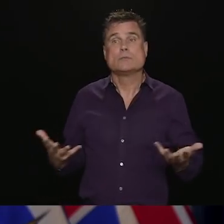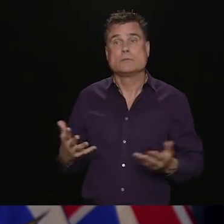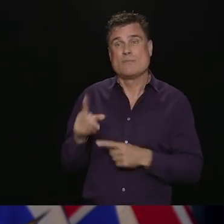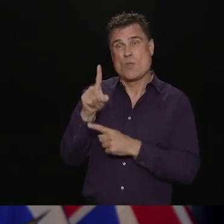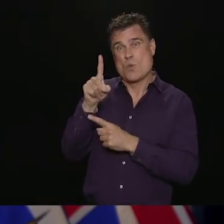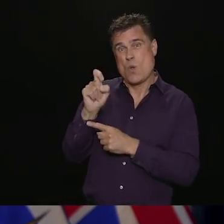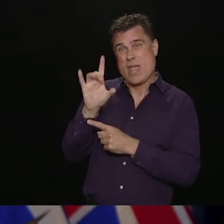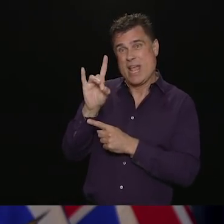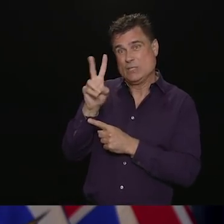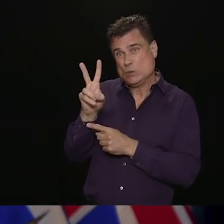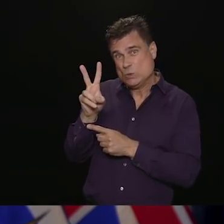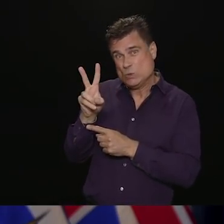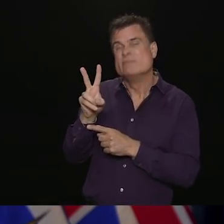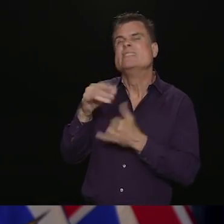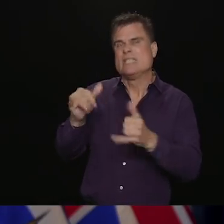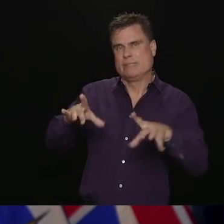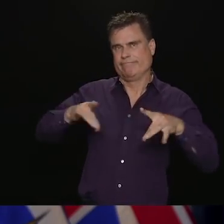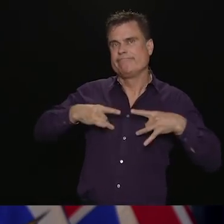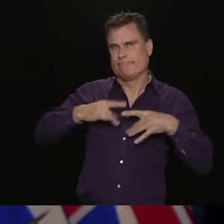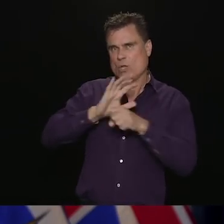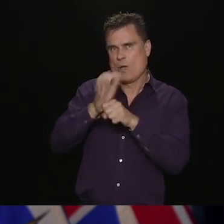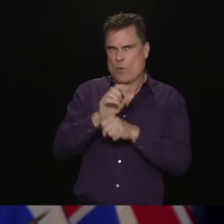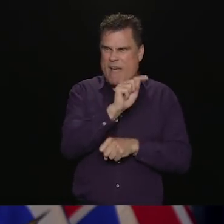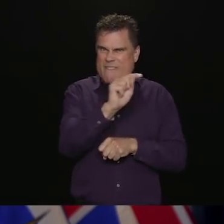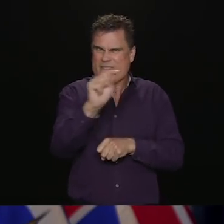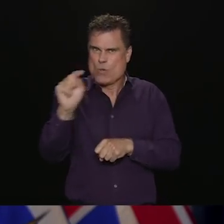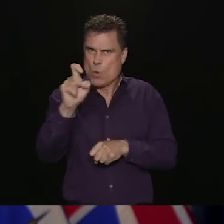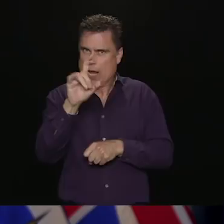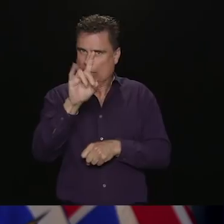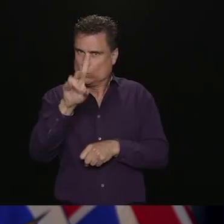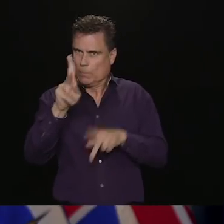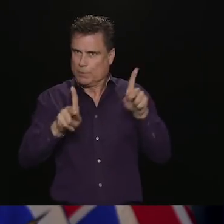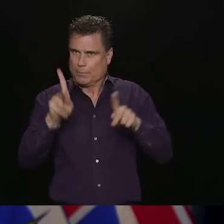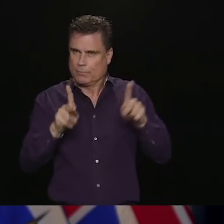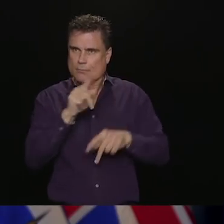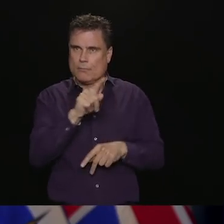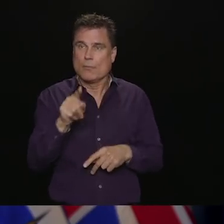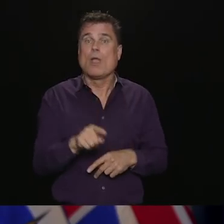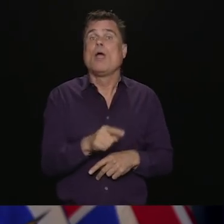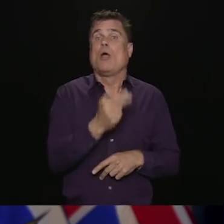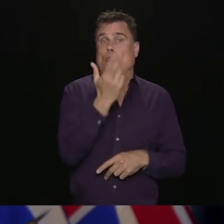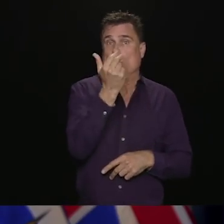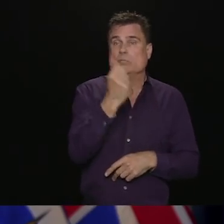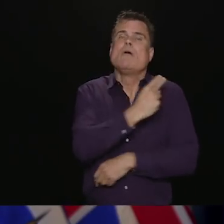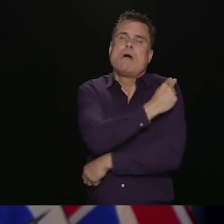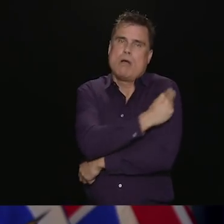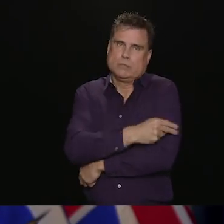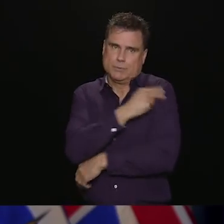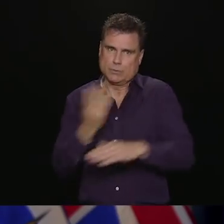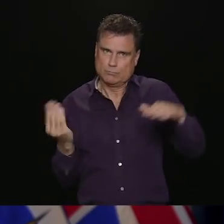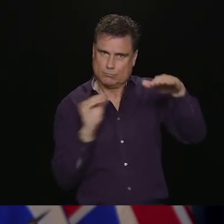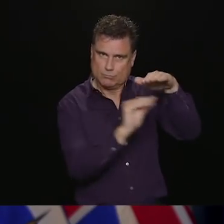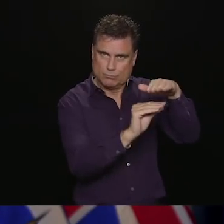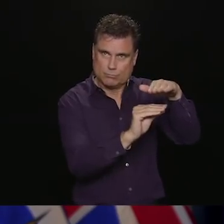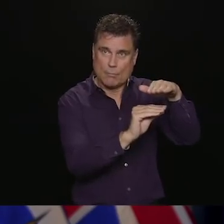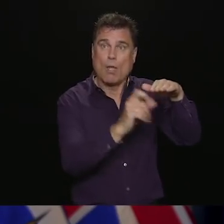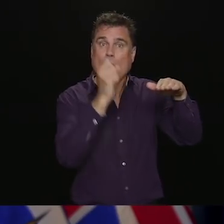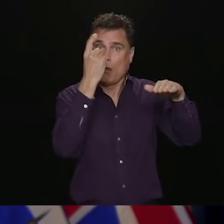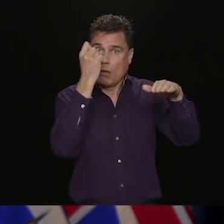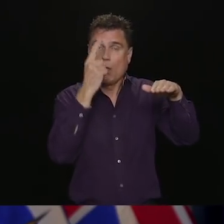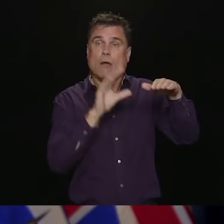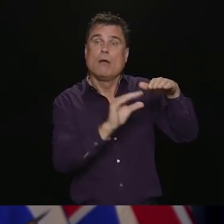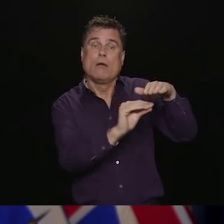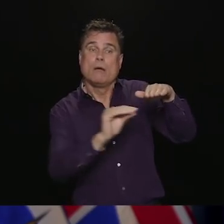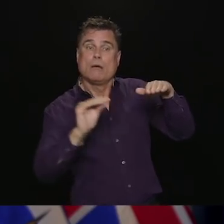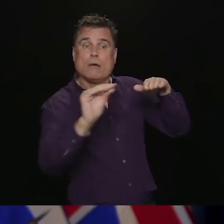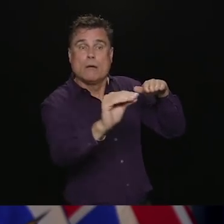13 are in hospital and 4 people are in critical care or ICU. Additionally, we've had no new deaths over